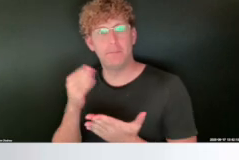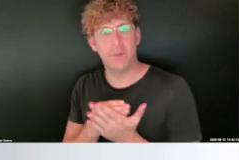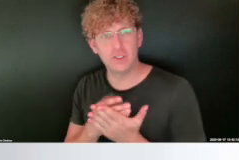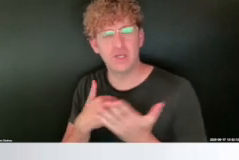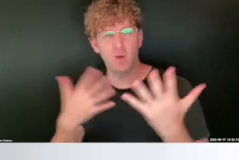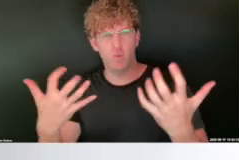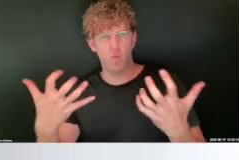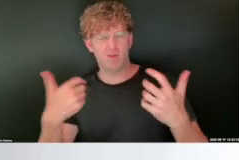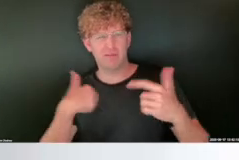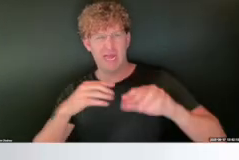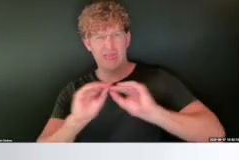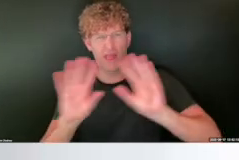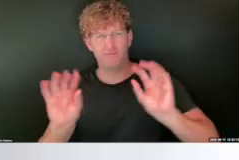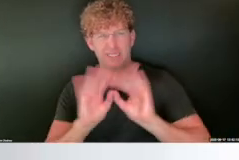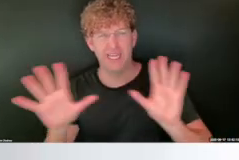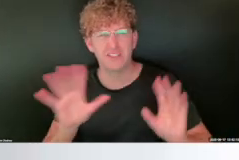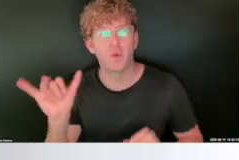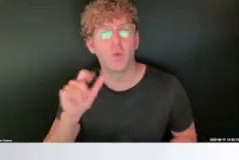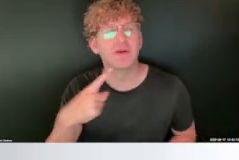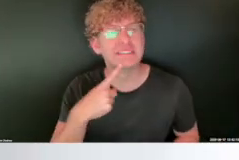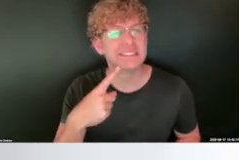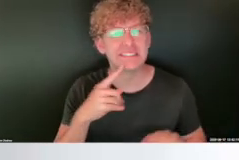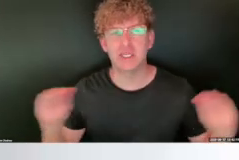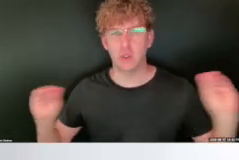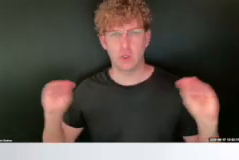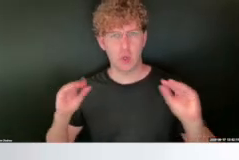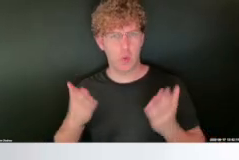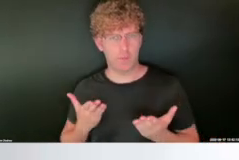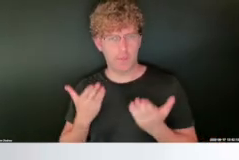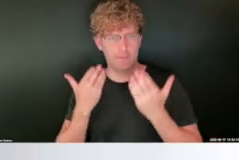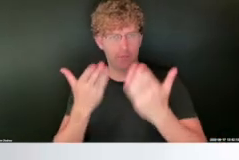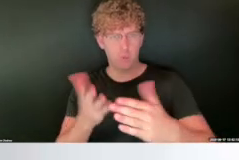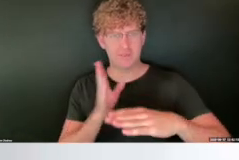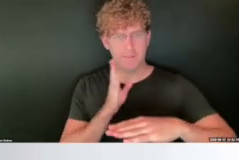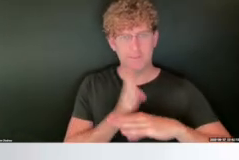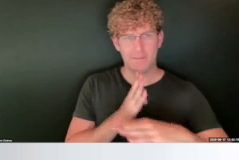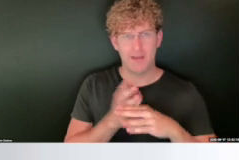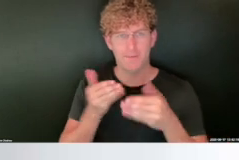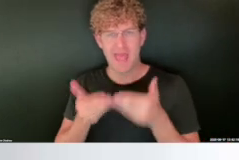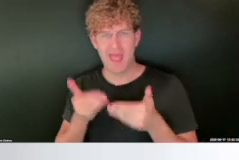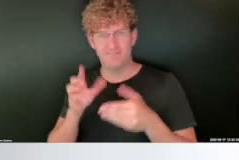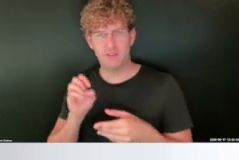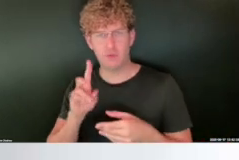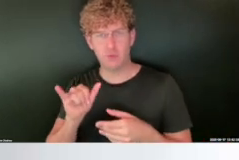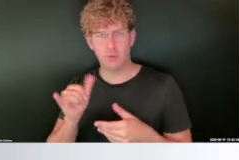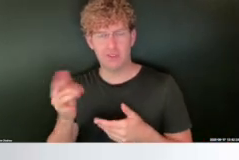clarification on where it says no proposed medium and heavy duty incentive projects. Does that mean just